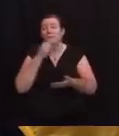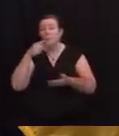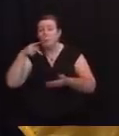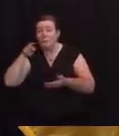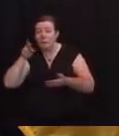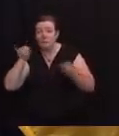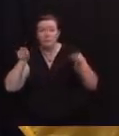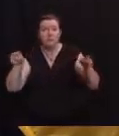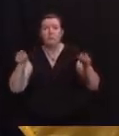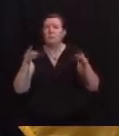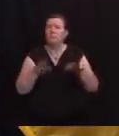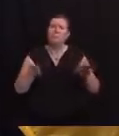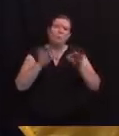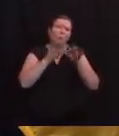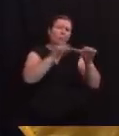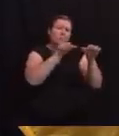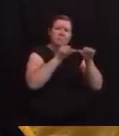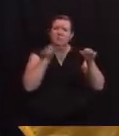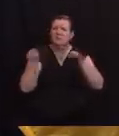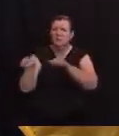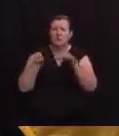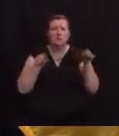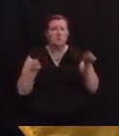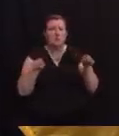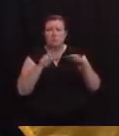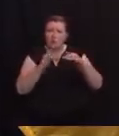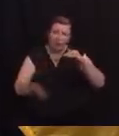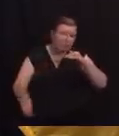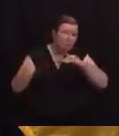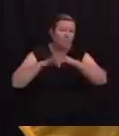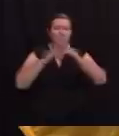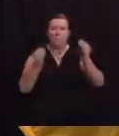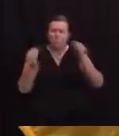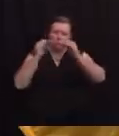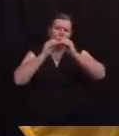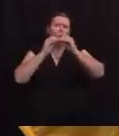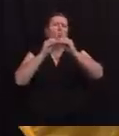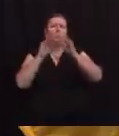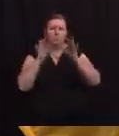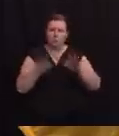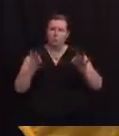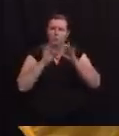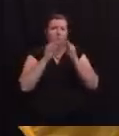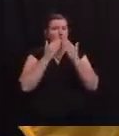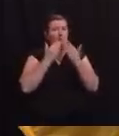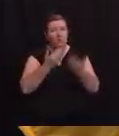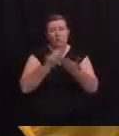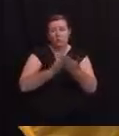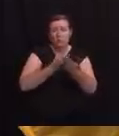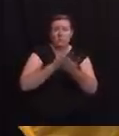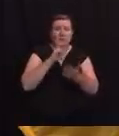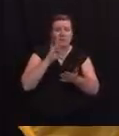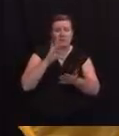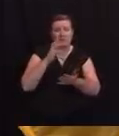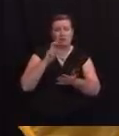has never been as needed, nor resources so stretched. So thanks to Soup Kitchen 411